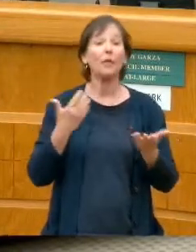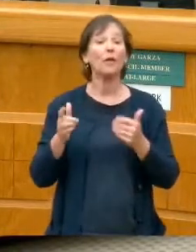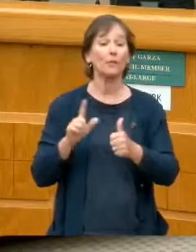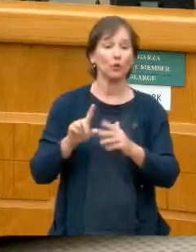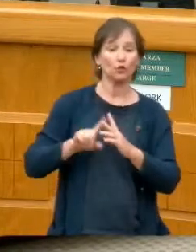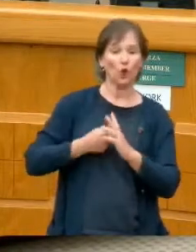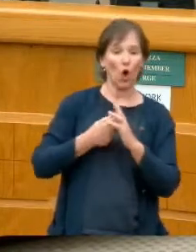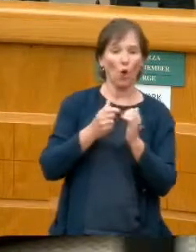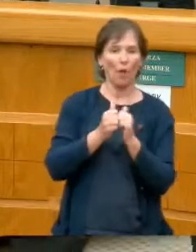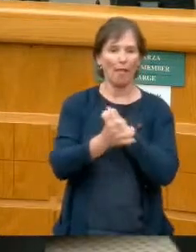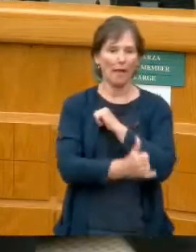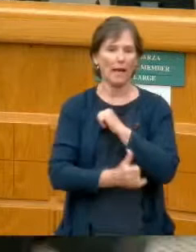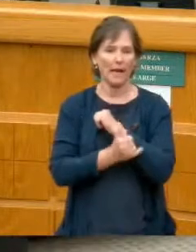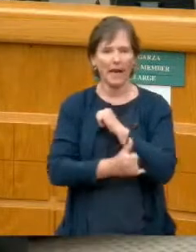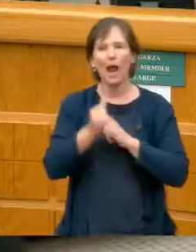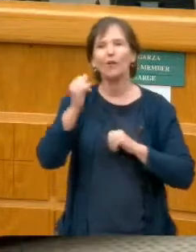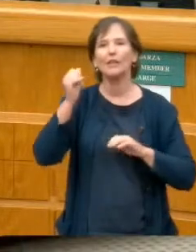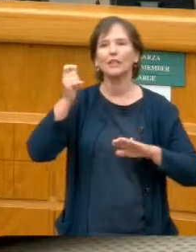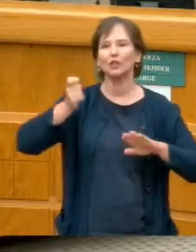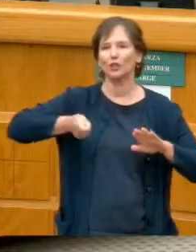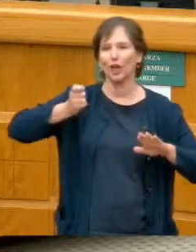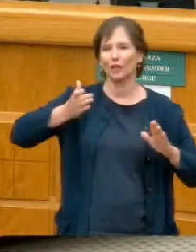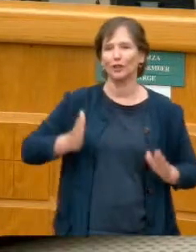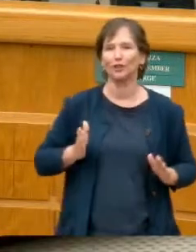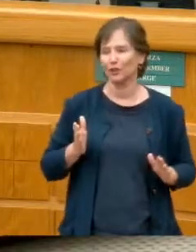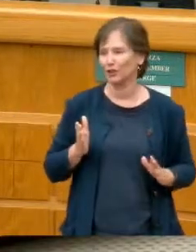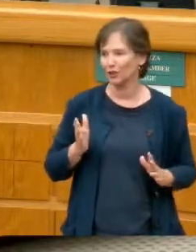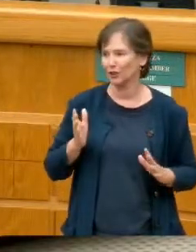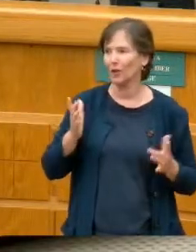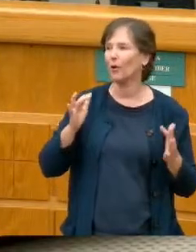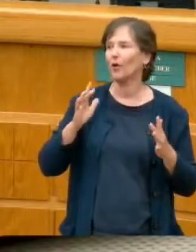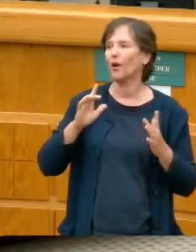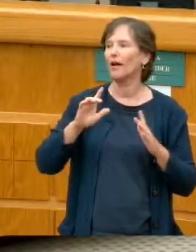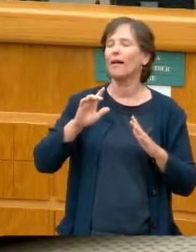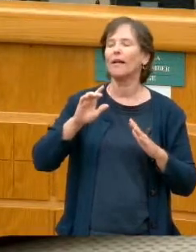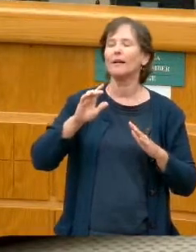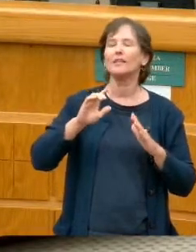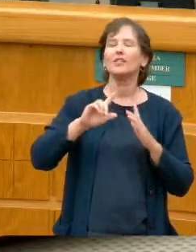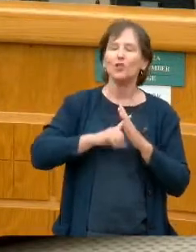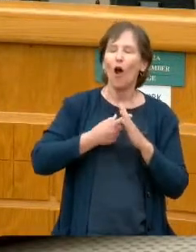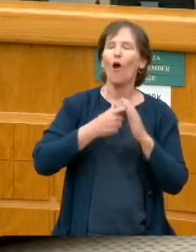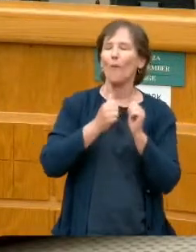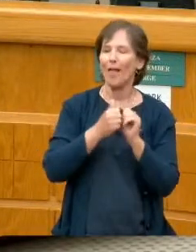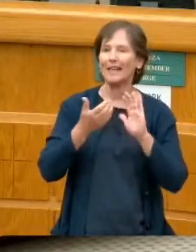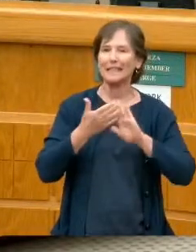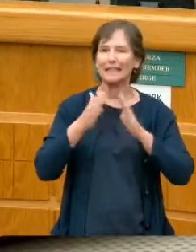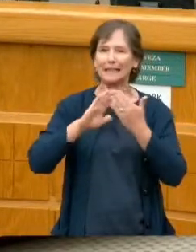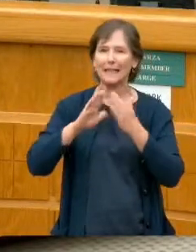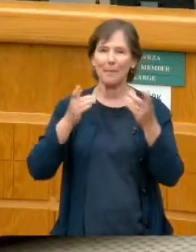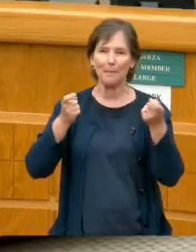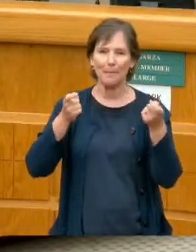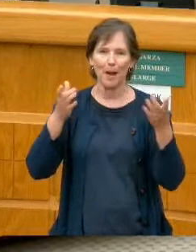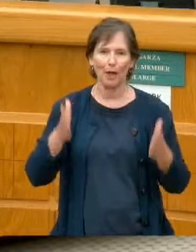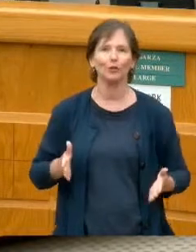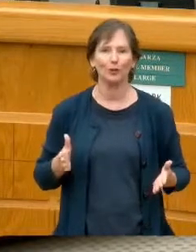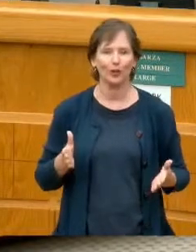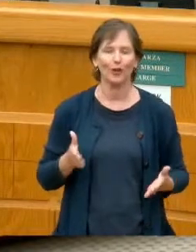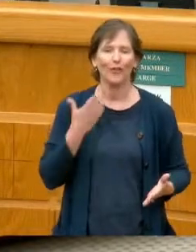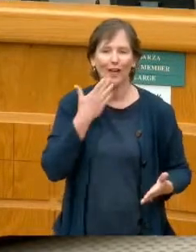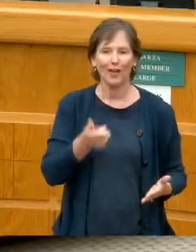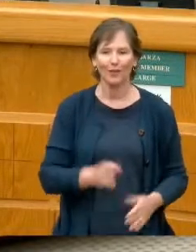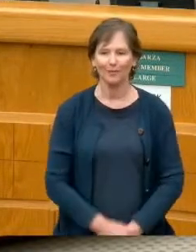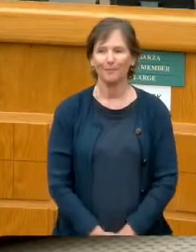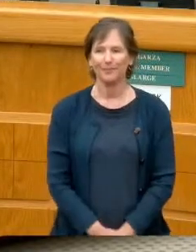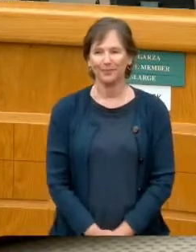Las cifras que hemos visto nos dan ánimos ya que han mejorado mucho. Ahora el administrador de la ciudad, Peter Zanoni, nos va a dar su reporte, seguido por la directora